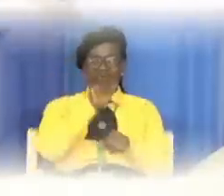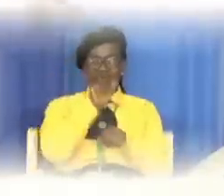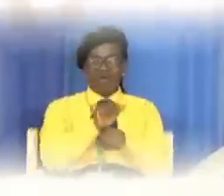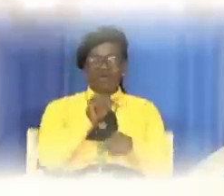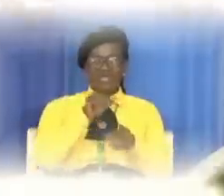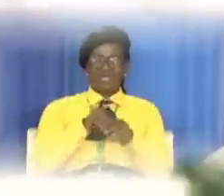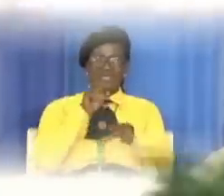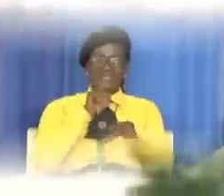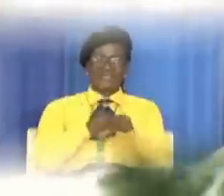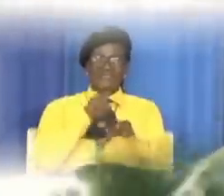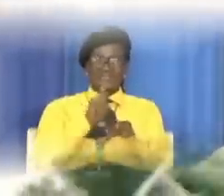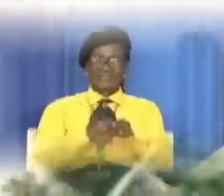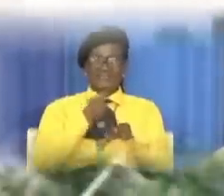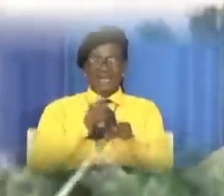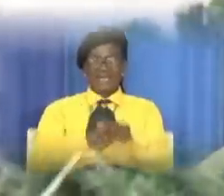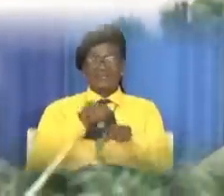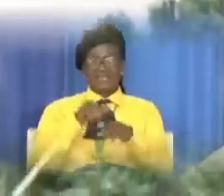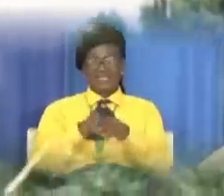Wonderful